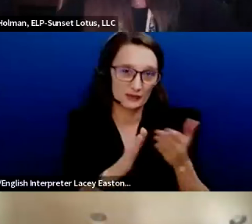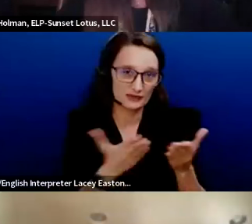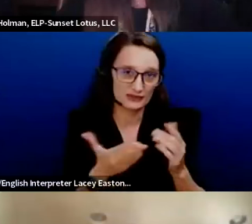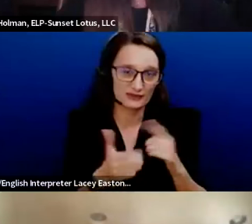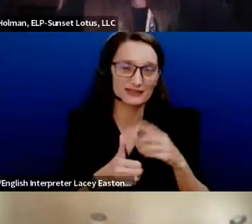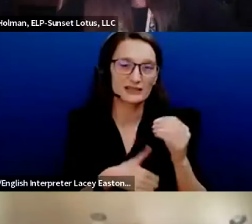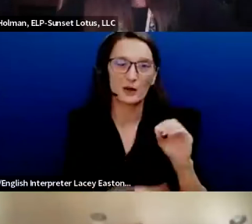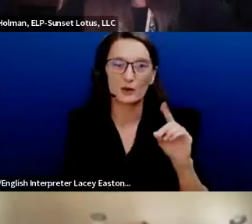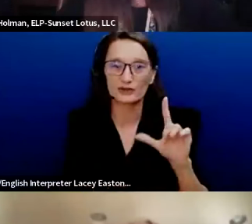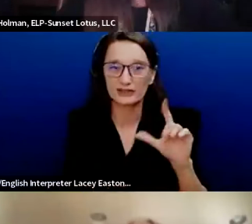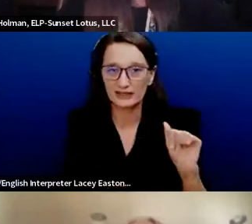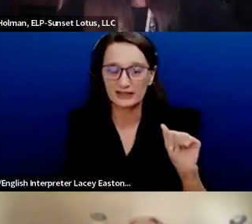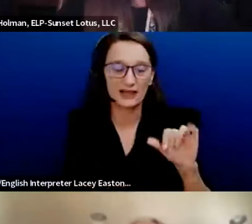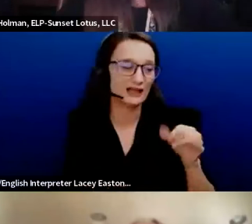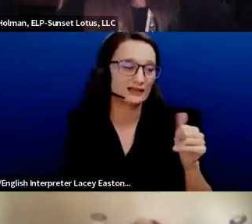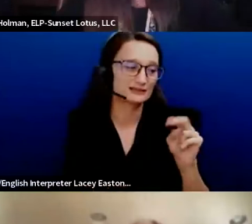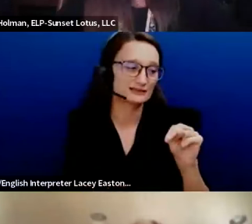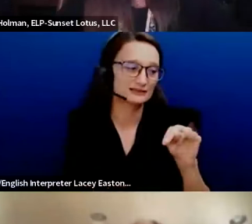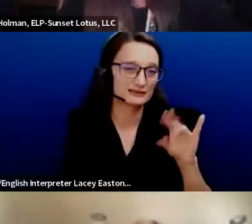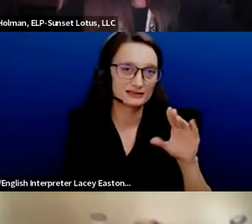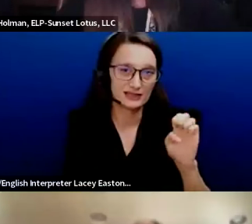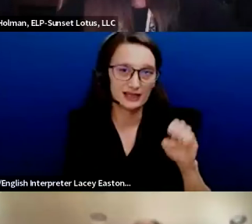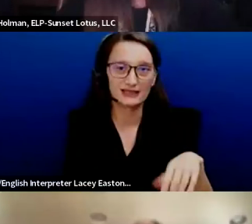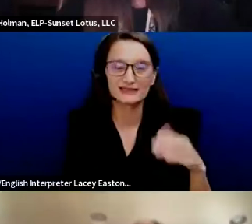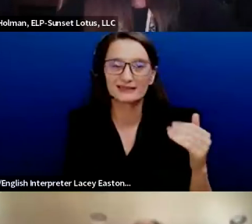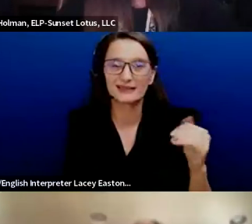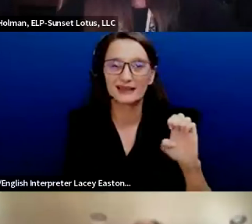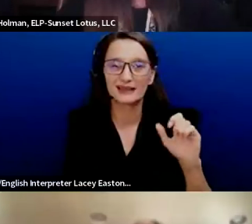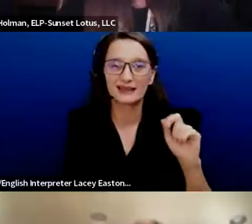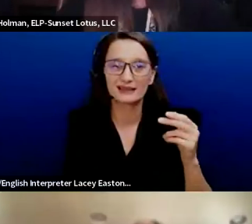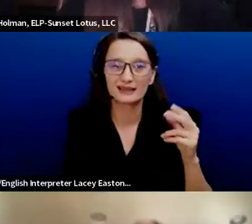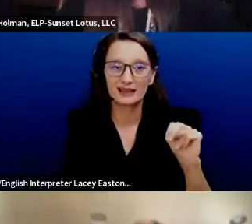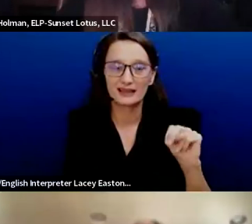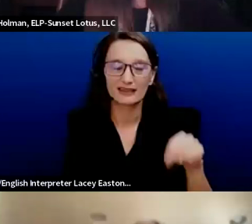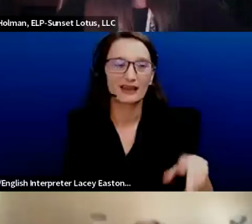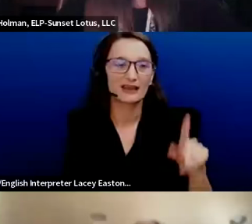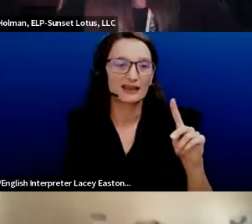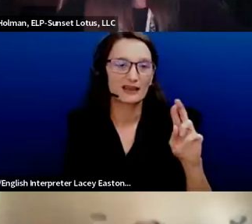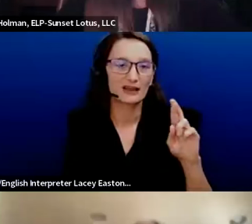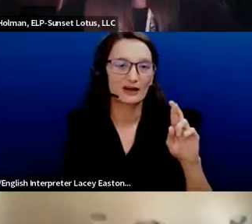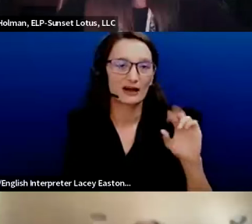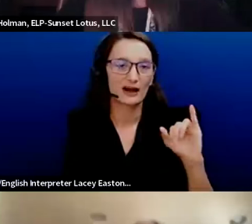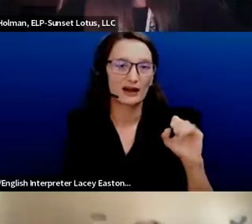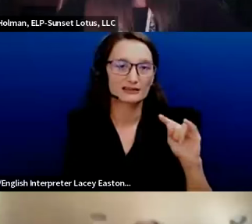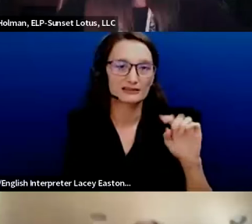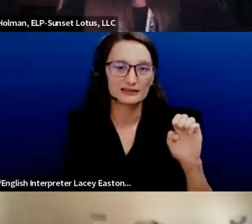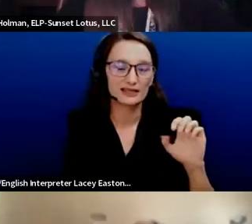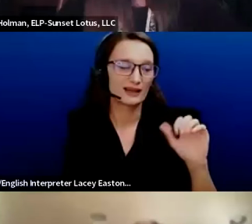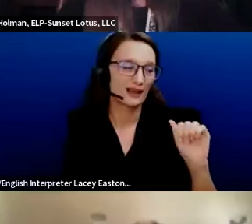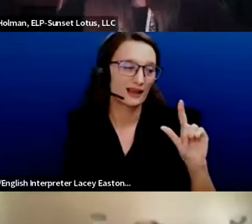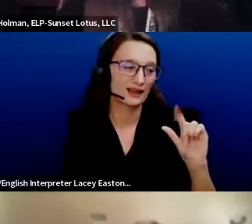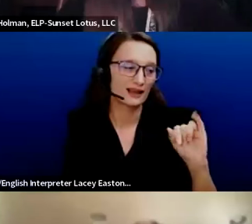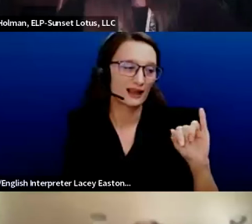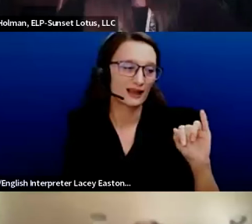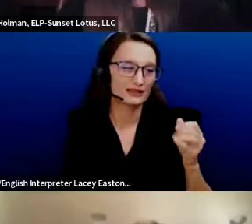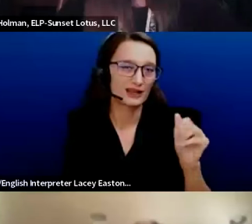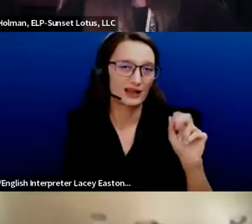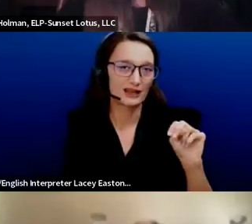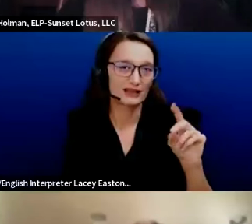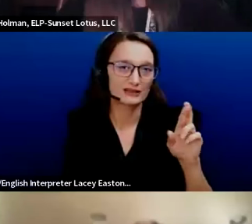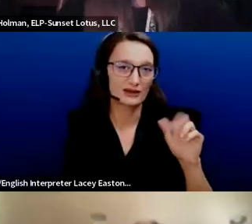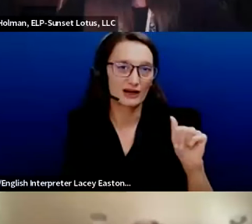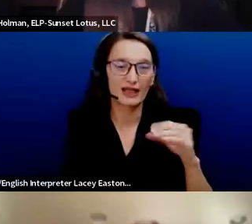and Ethan and Christine, good morning, and Alejandra and our manager Scott and our manager Michelle are both on,